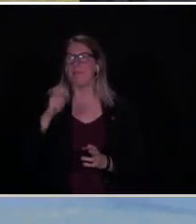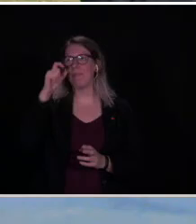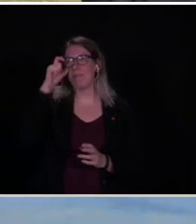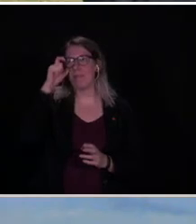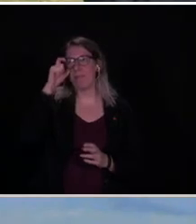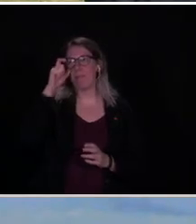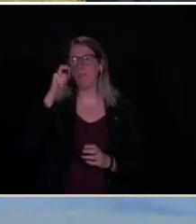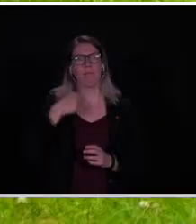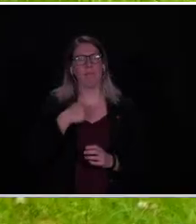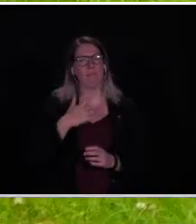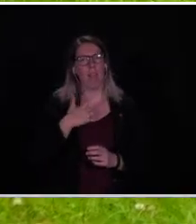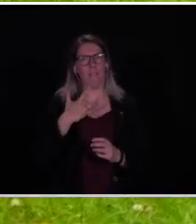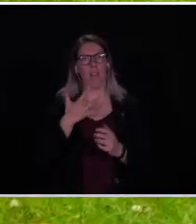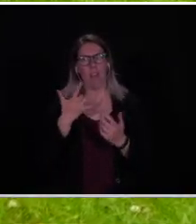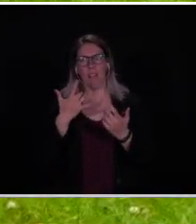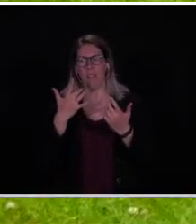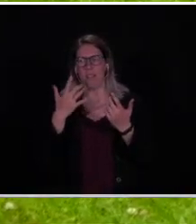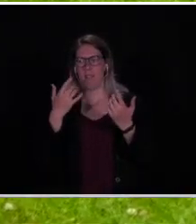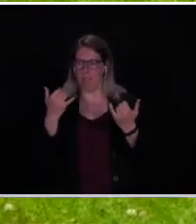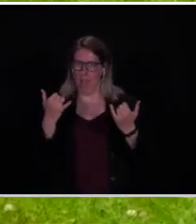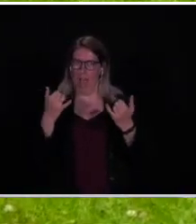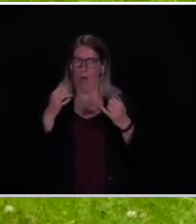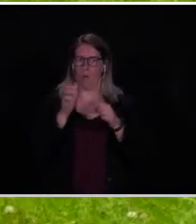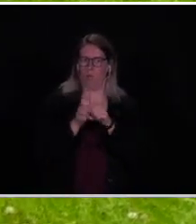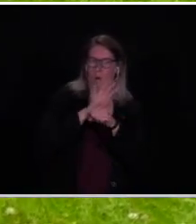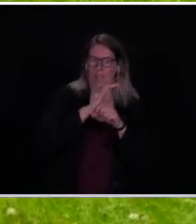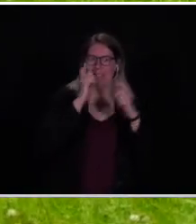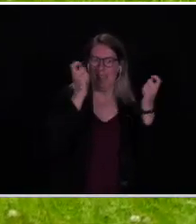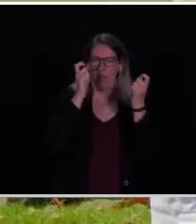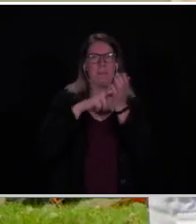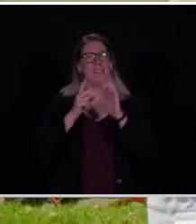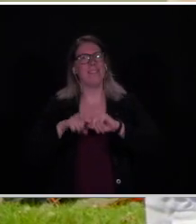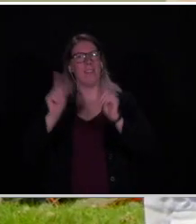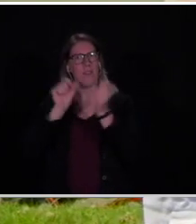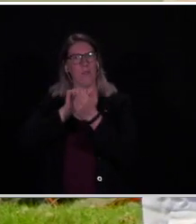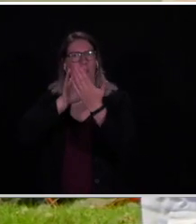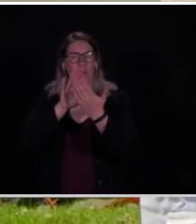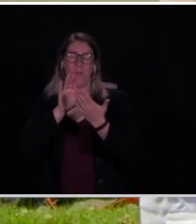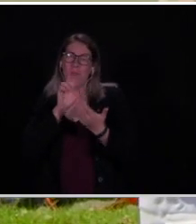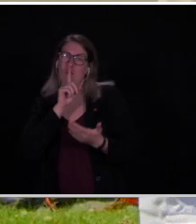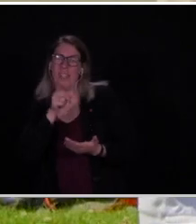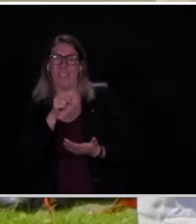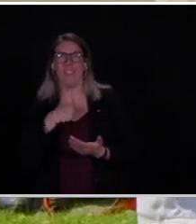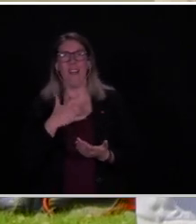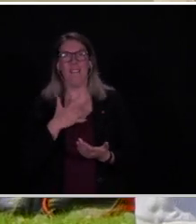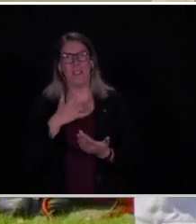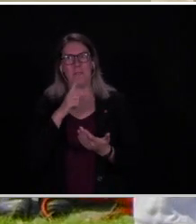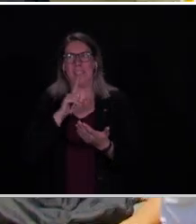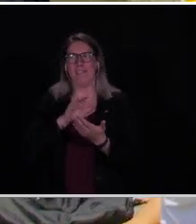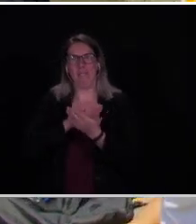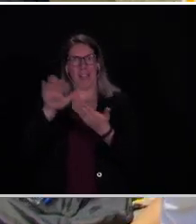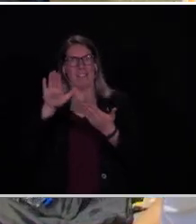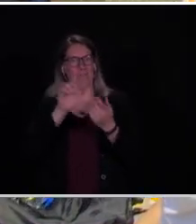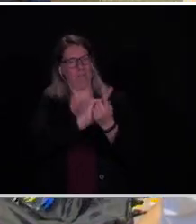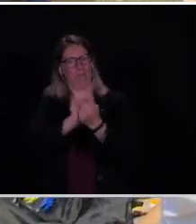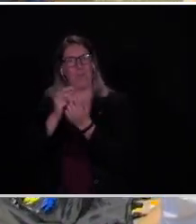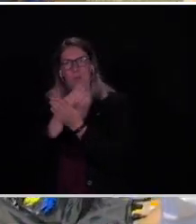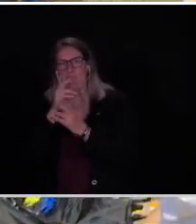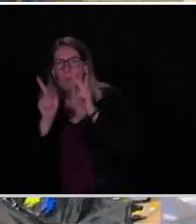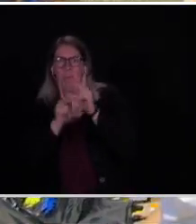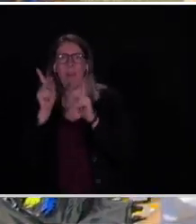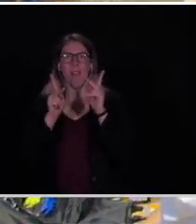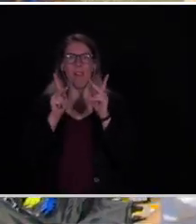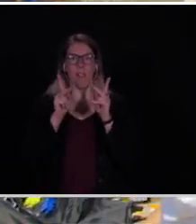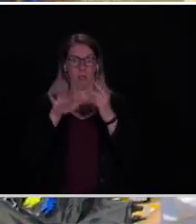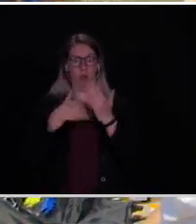way of celebrating is actually bringing people together in a different way. So it's actually very, it's nice. We're meeting new people. Not all the